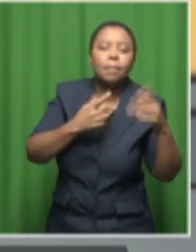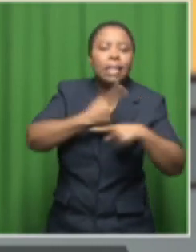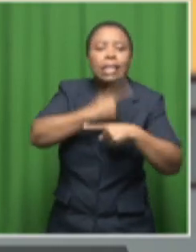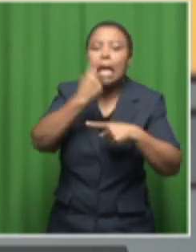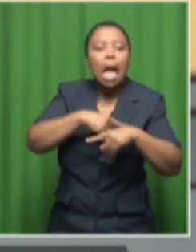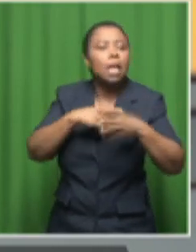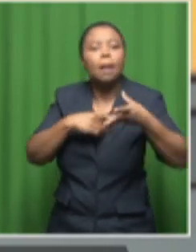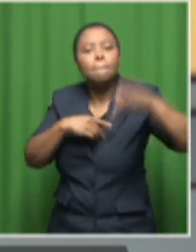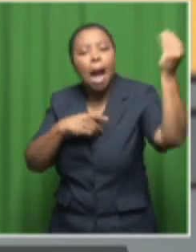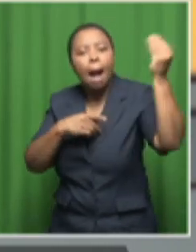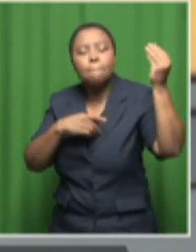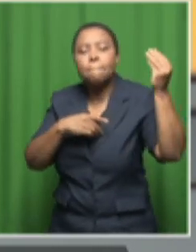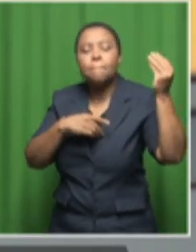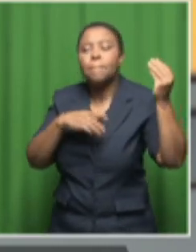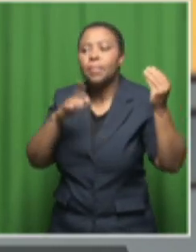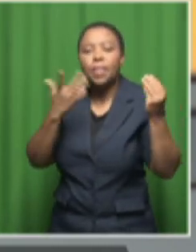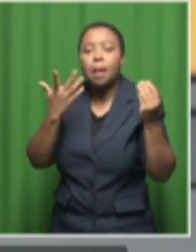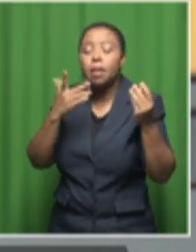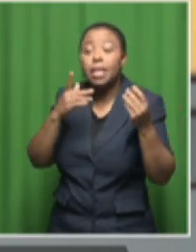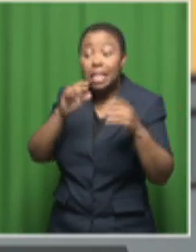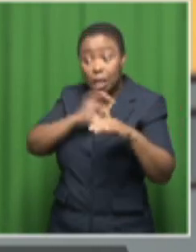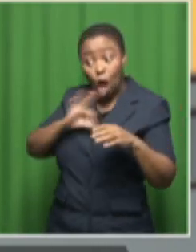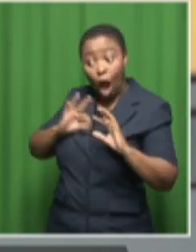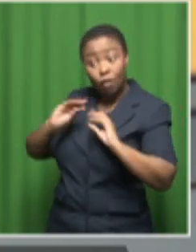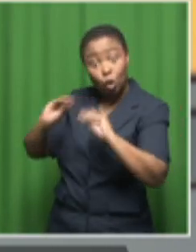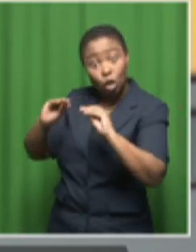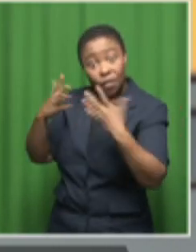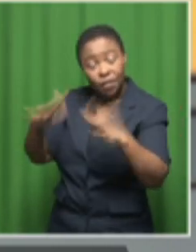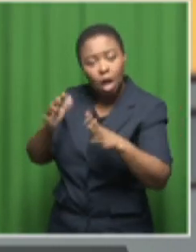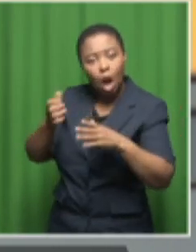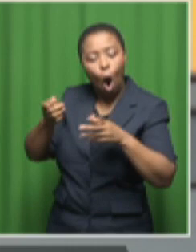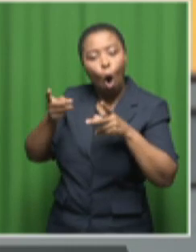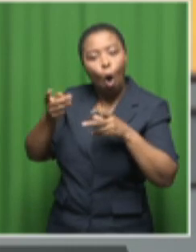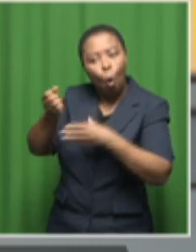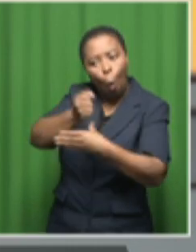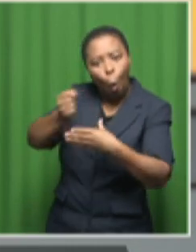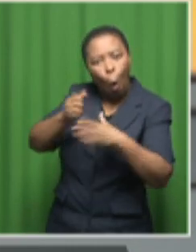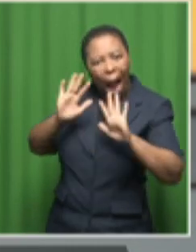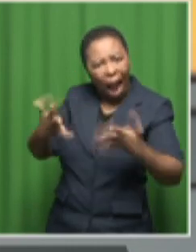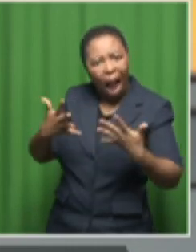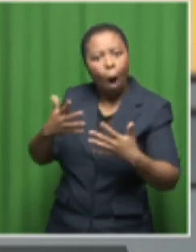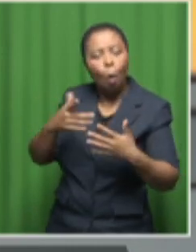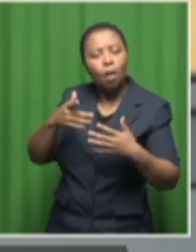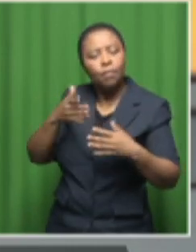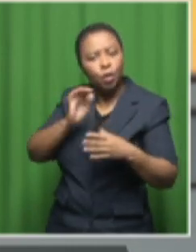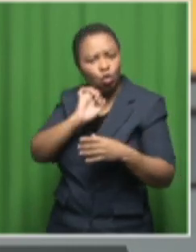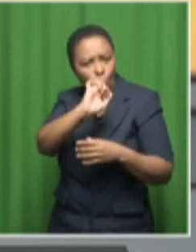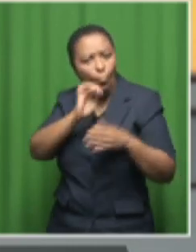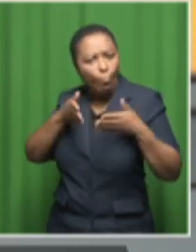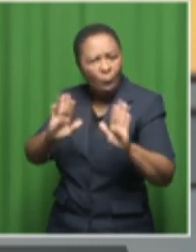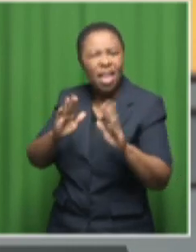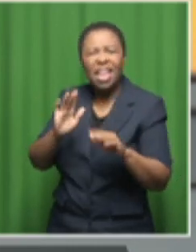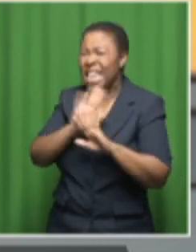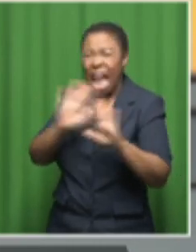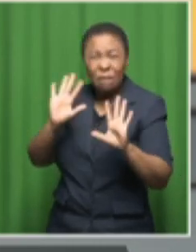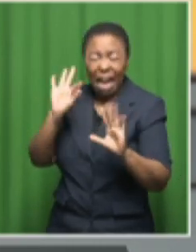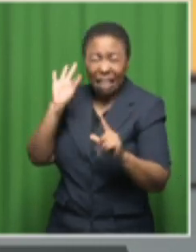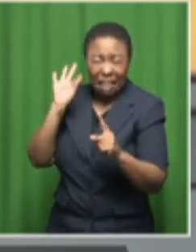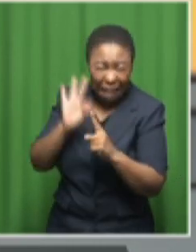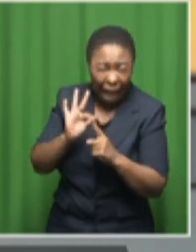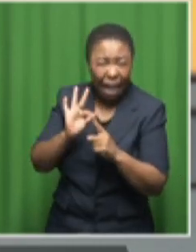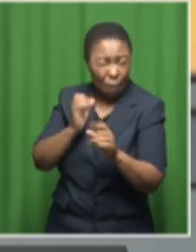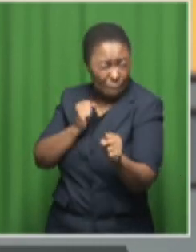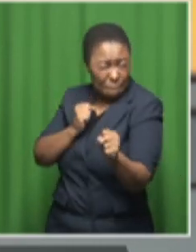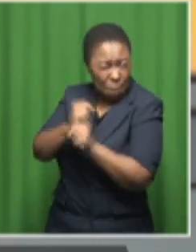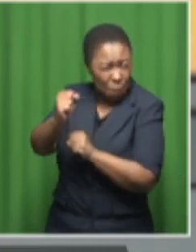days, and then in as much as you may have taught your staff how to cook the way that you would cook, they may not do it exactly the way that you would. So